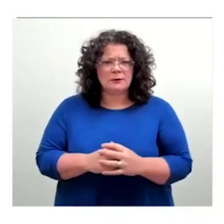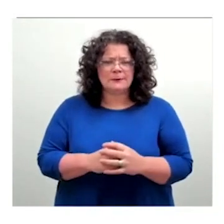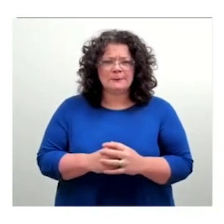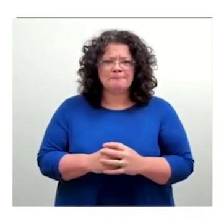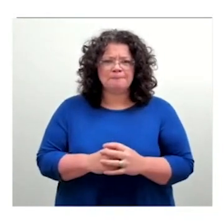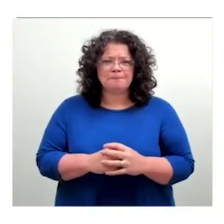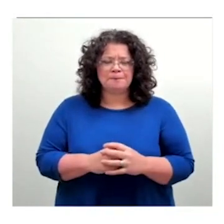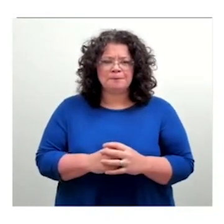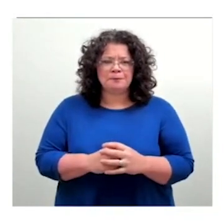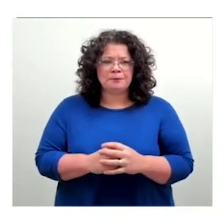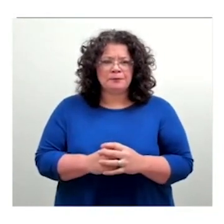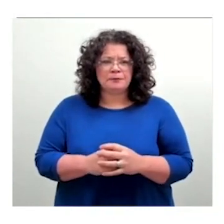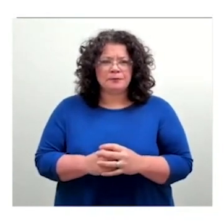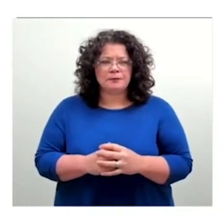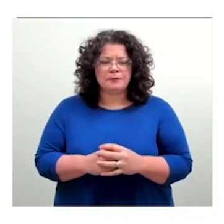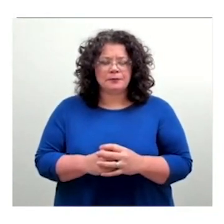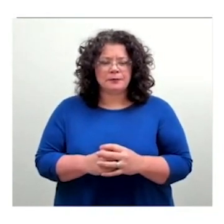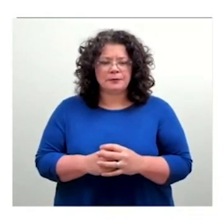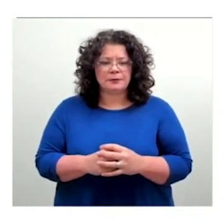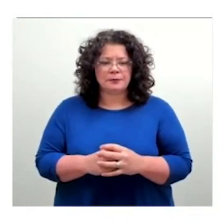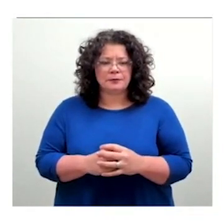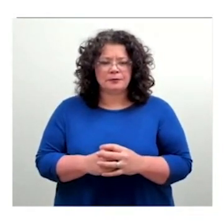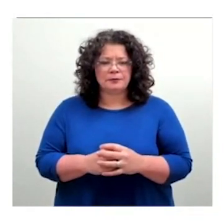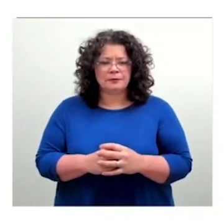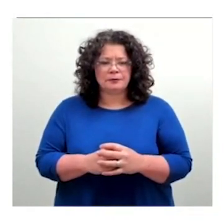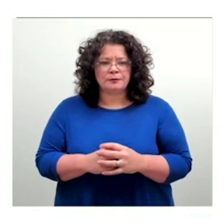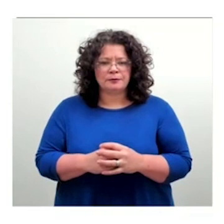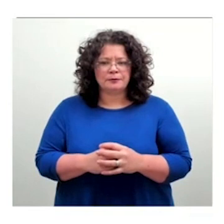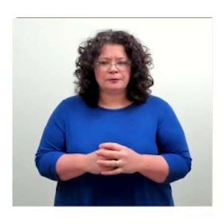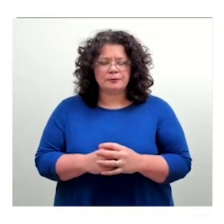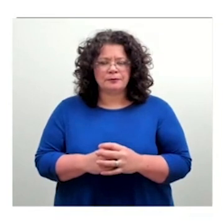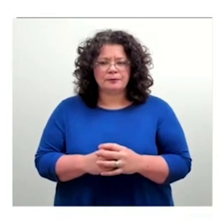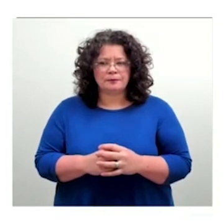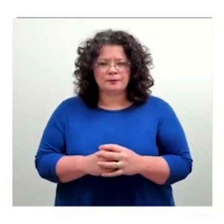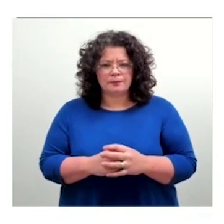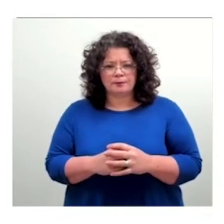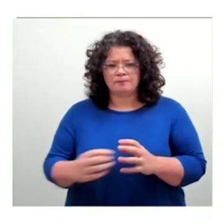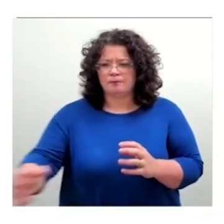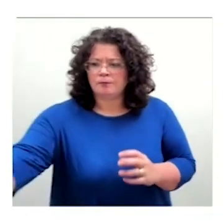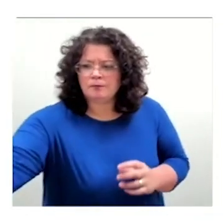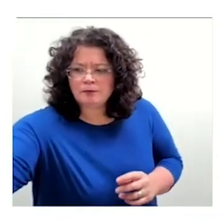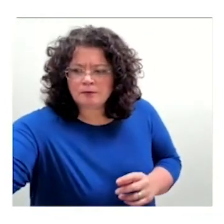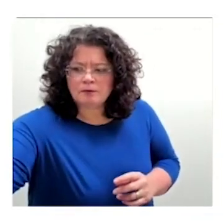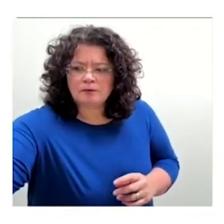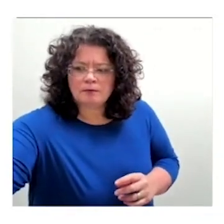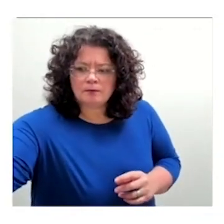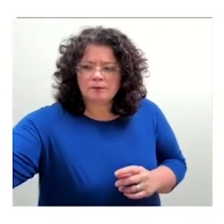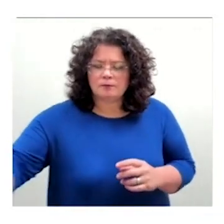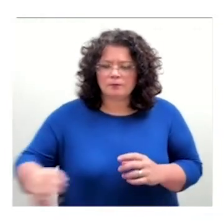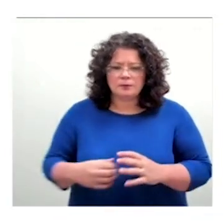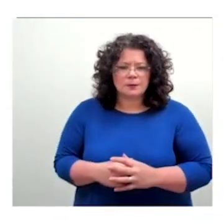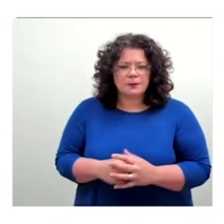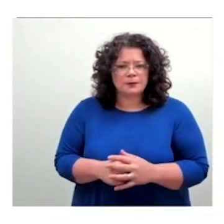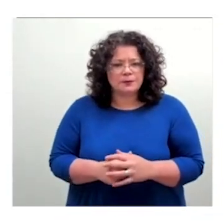Cool. So back to you, Ian. You've obviously learned an awful lot about smart sticks